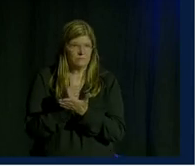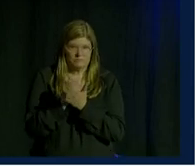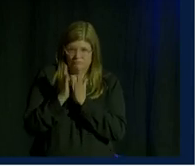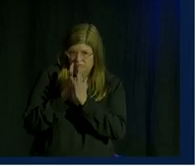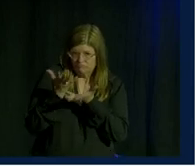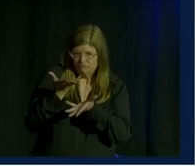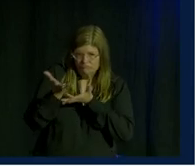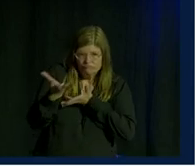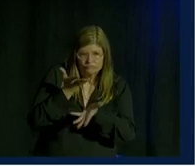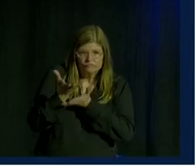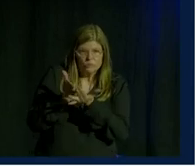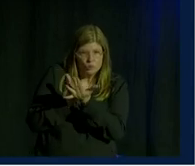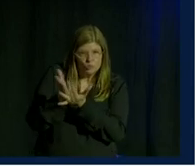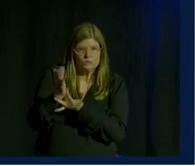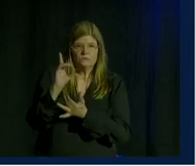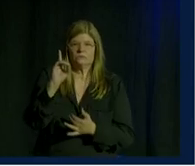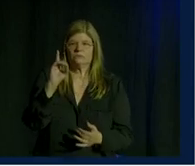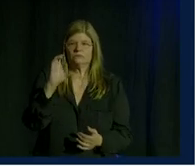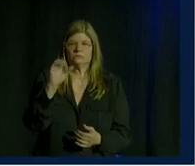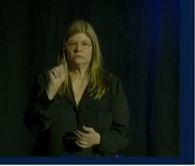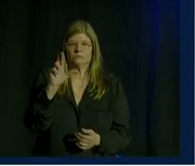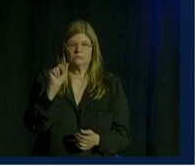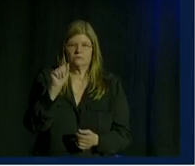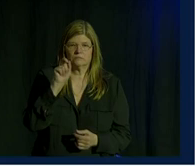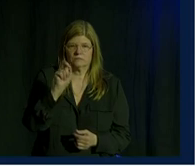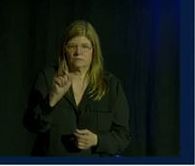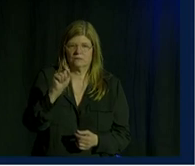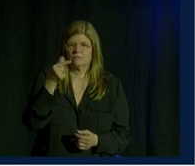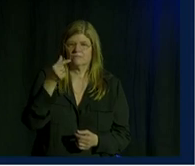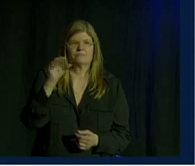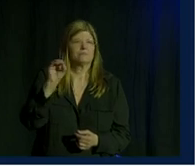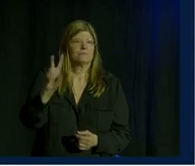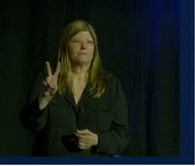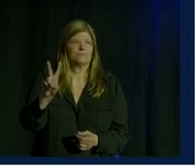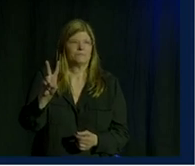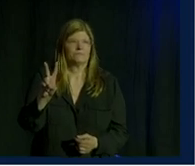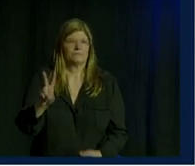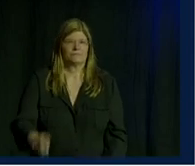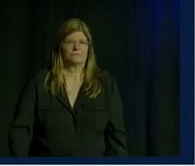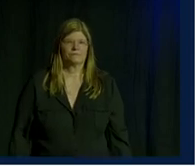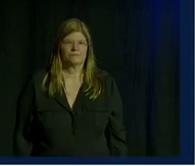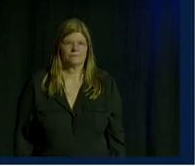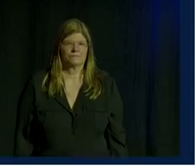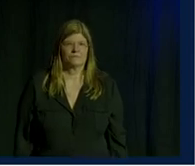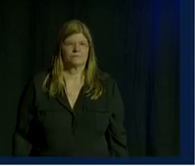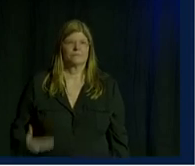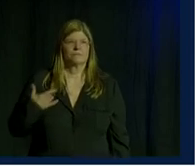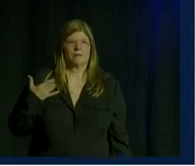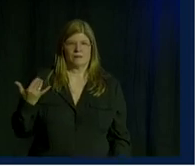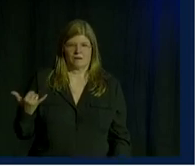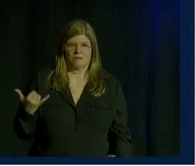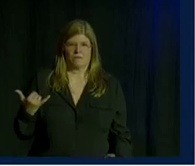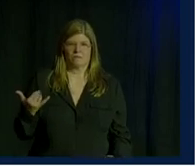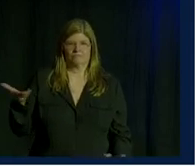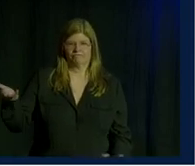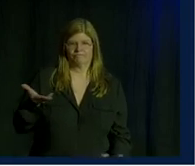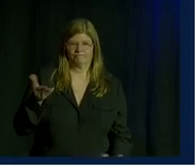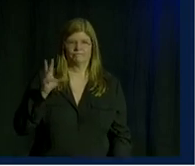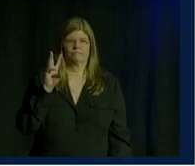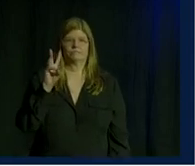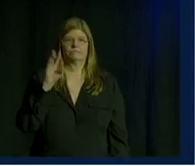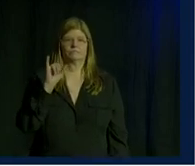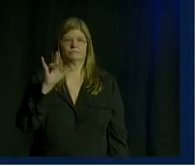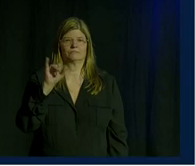dcra@acceleratedreview.dc.gov, for any inquiry. I'd now like to introduce to you William Liggins, Director of DC Revenue